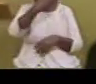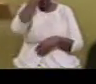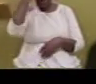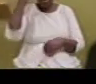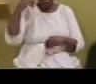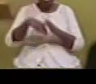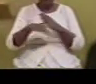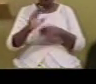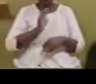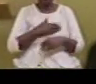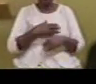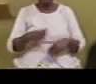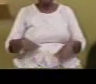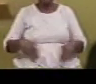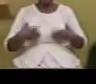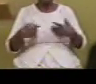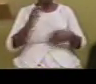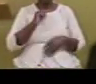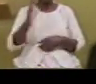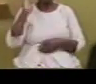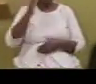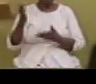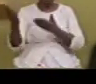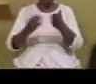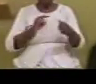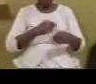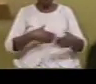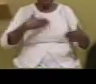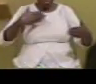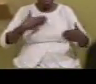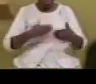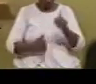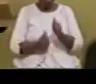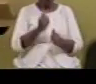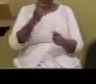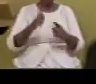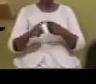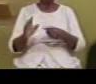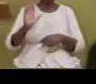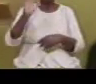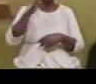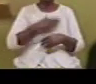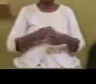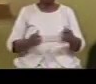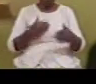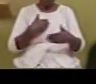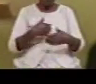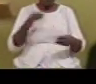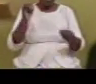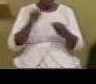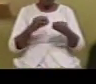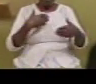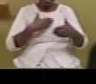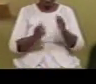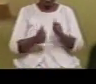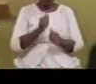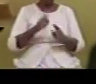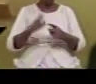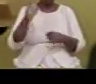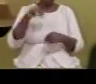us closer to him, nearer to him, in Jesus' name. Open your mouth and talk to God.